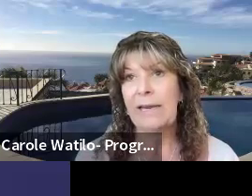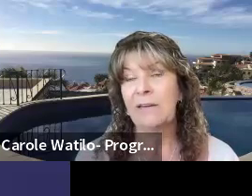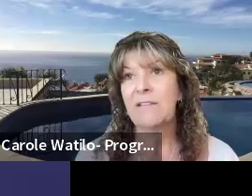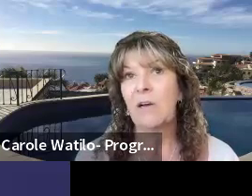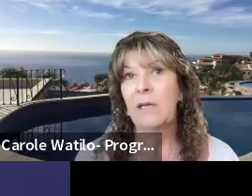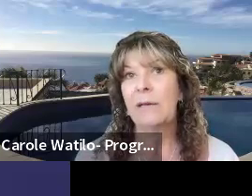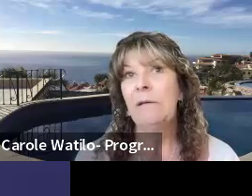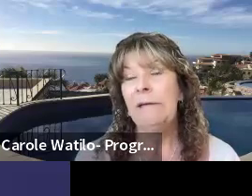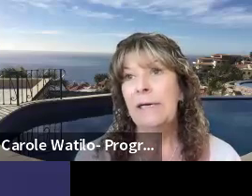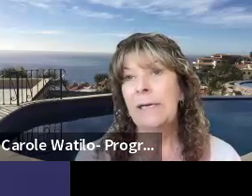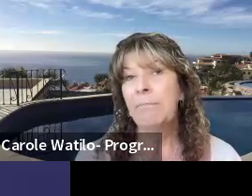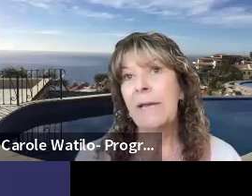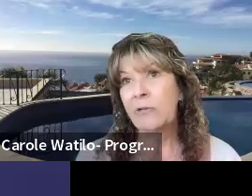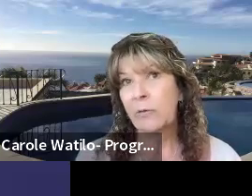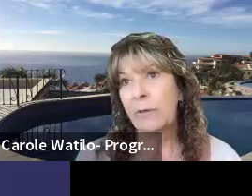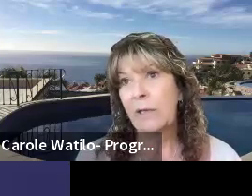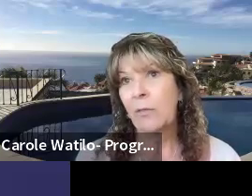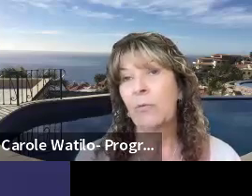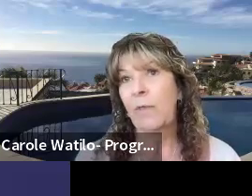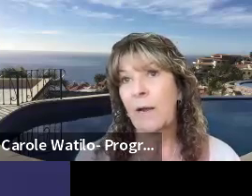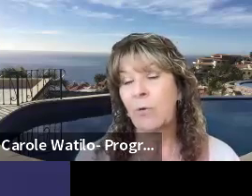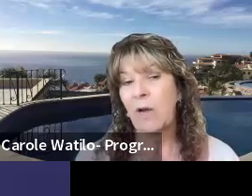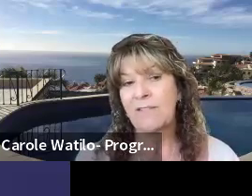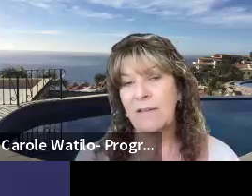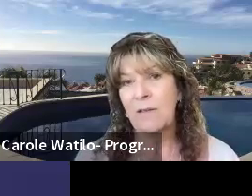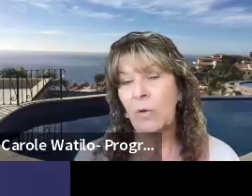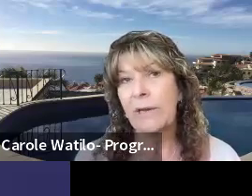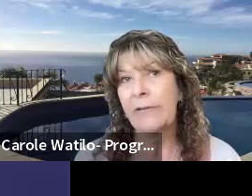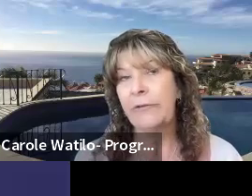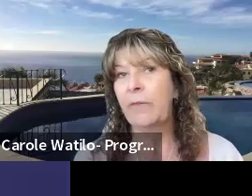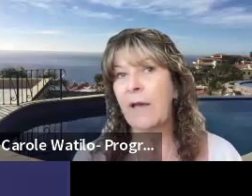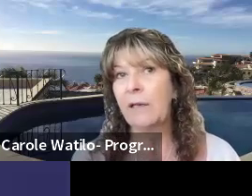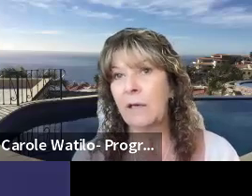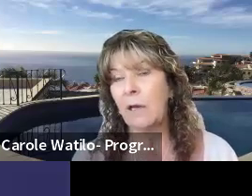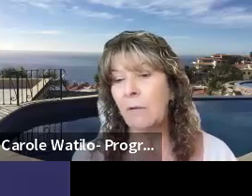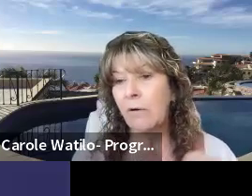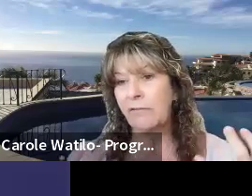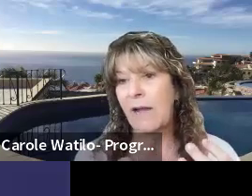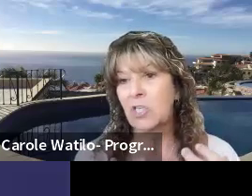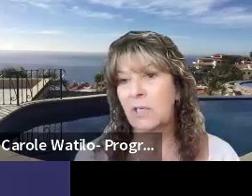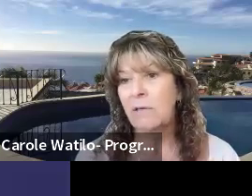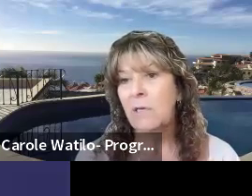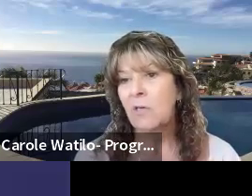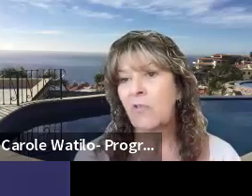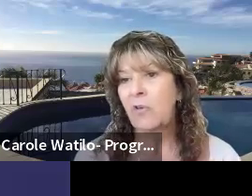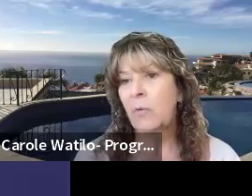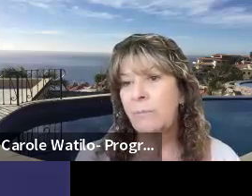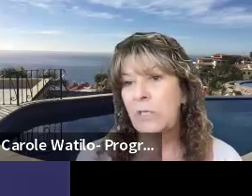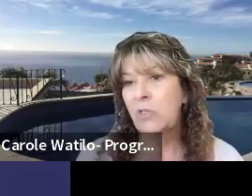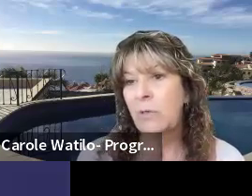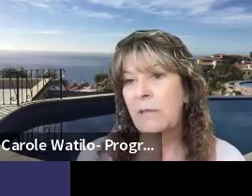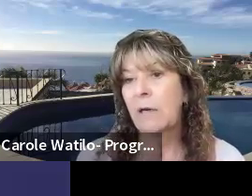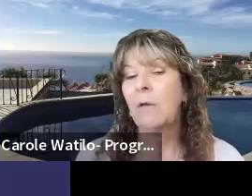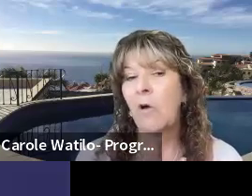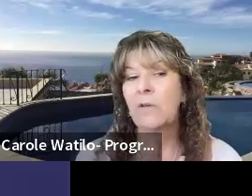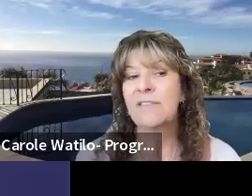really get hands-on mentoring through that process. And we're going to do that in a cohort fashion. So you would